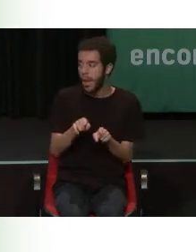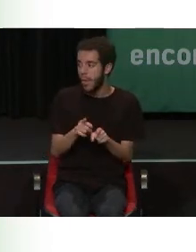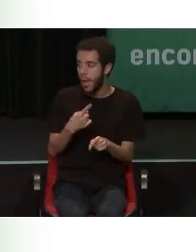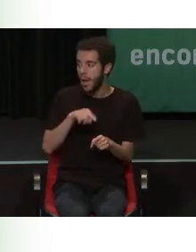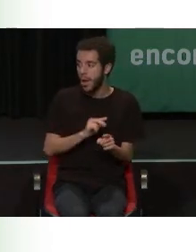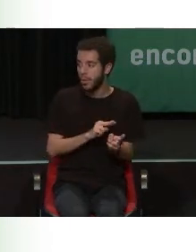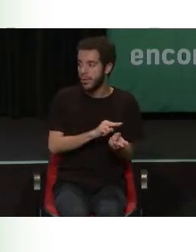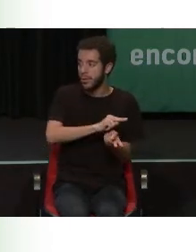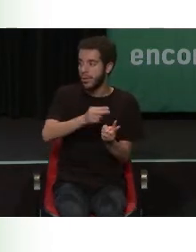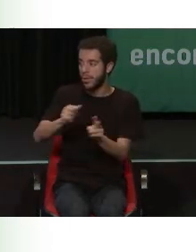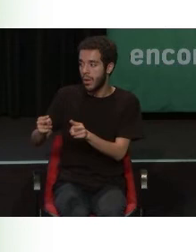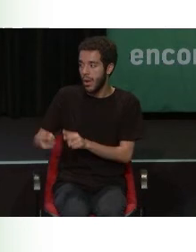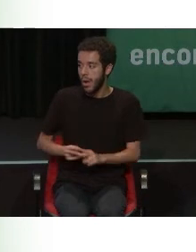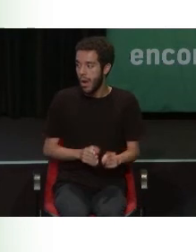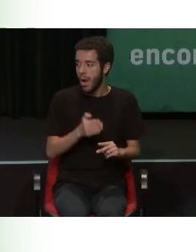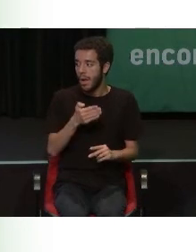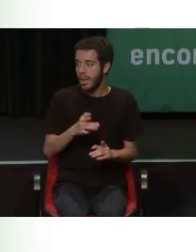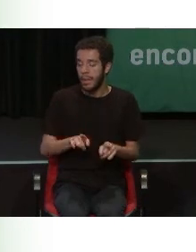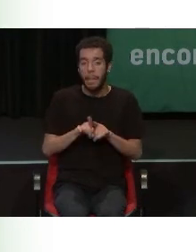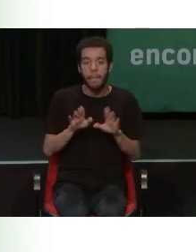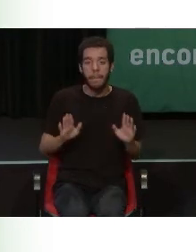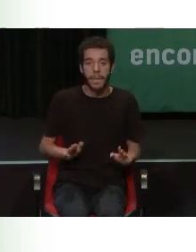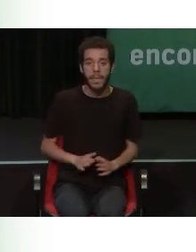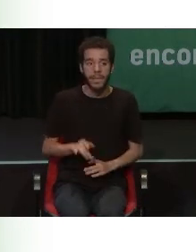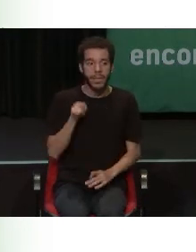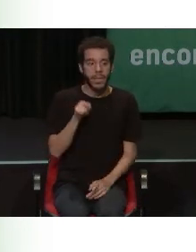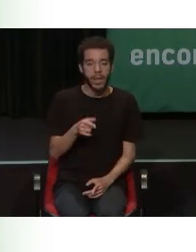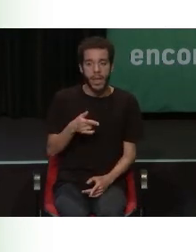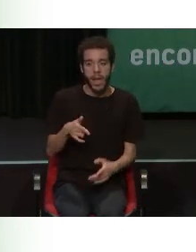receptor mouse in which the expression of the